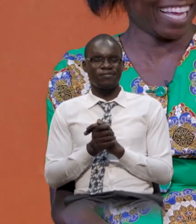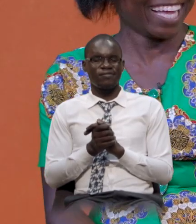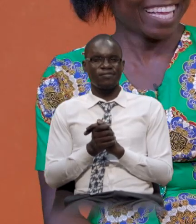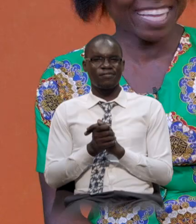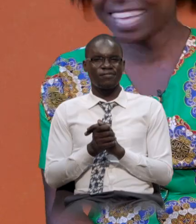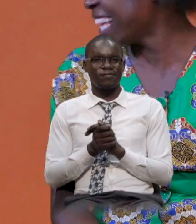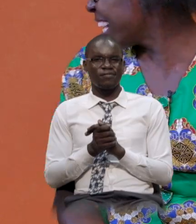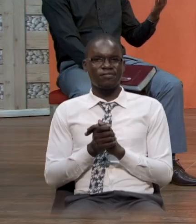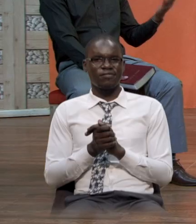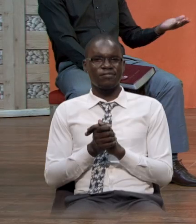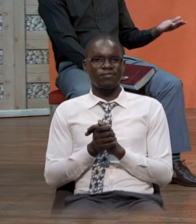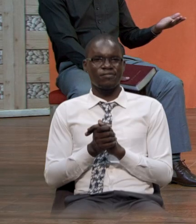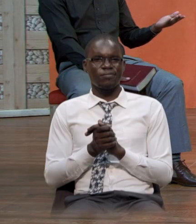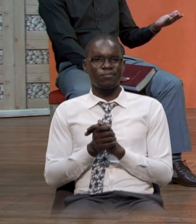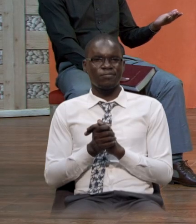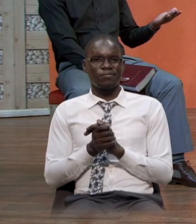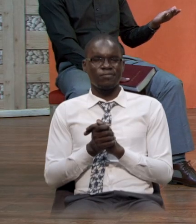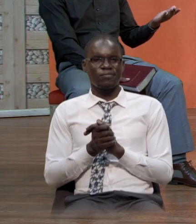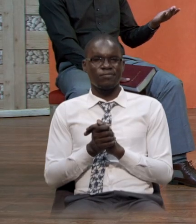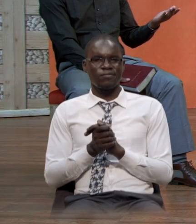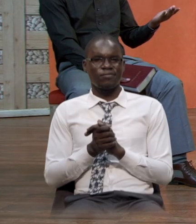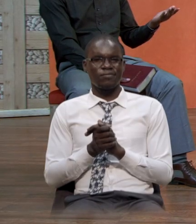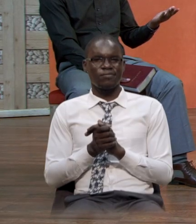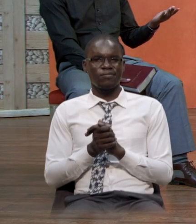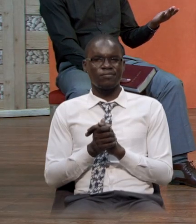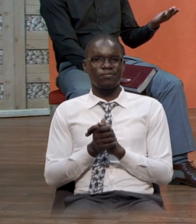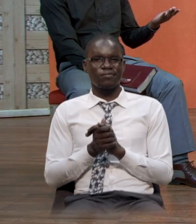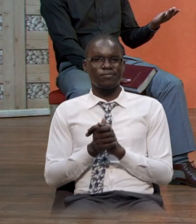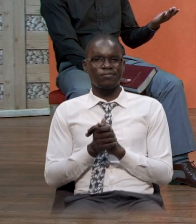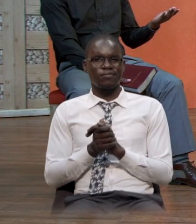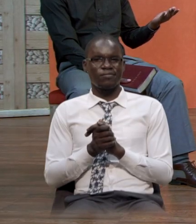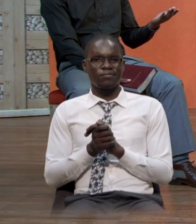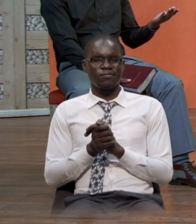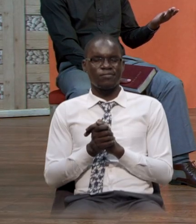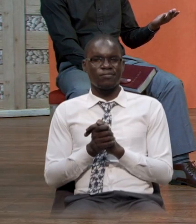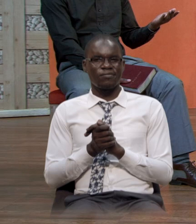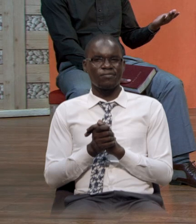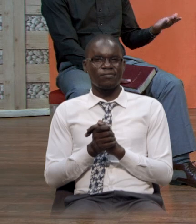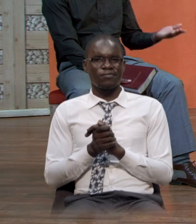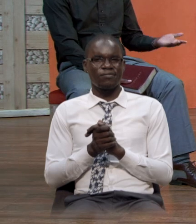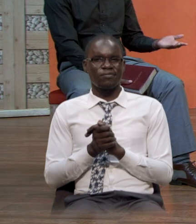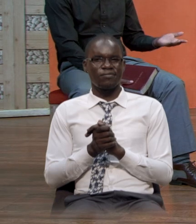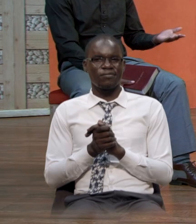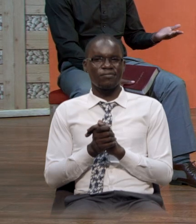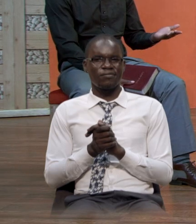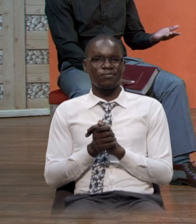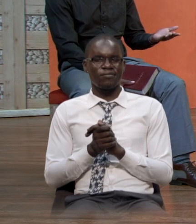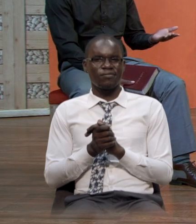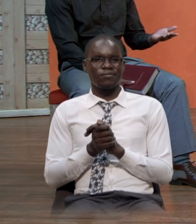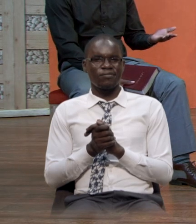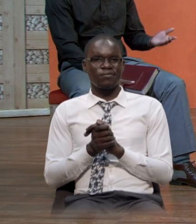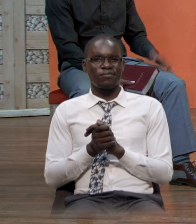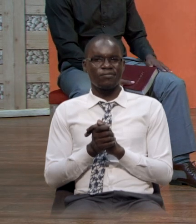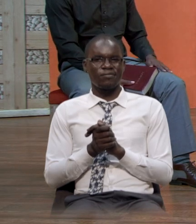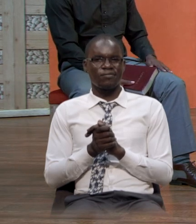1,180. 80? 86. No. 85. No. 86. No. 85. No. Are we guessing what it is that we know? If you know, you know. You guys, it's around there, know, right? Yeah, it's around 180. You almost got